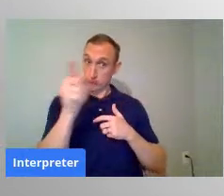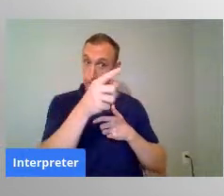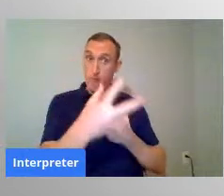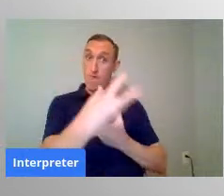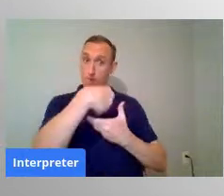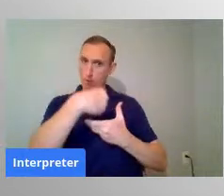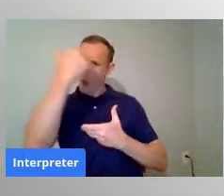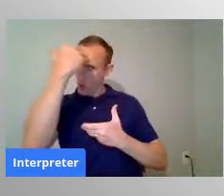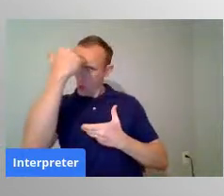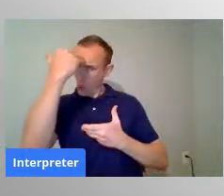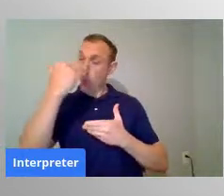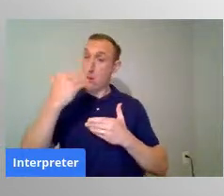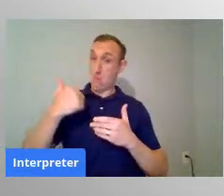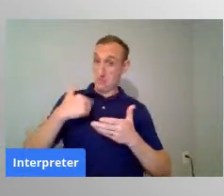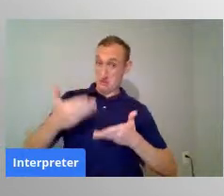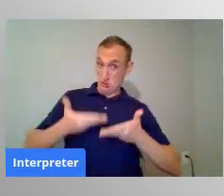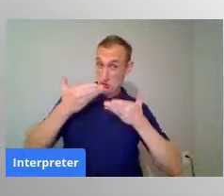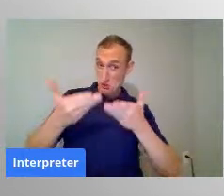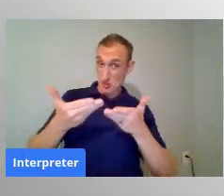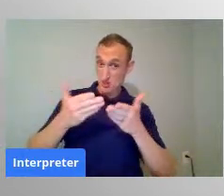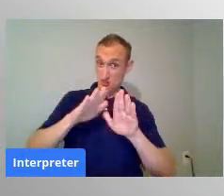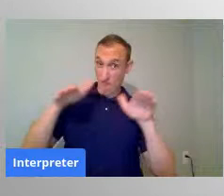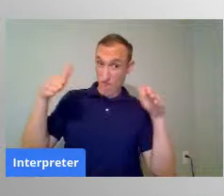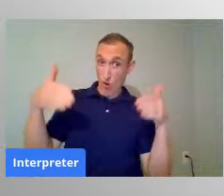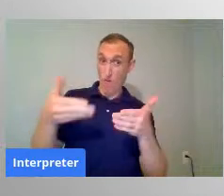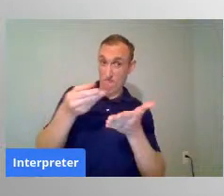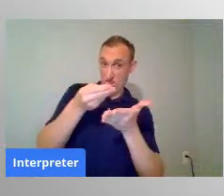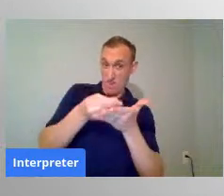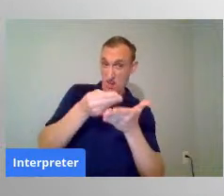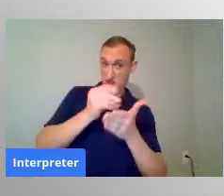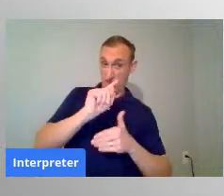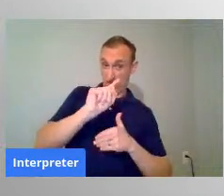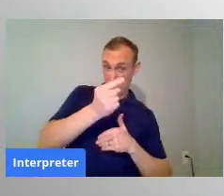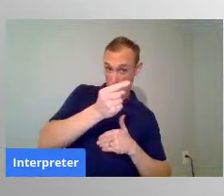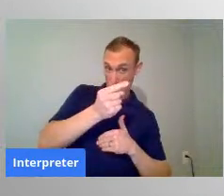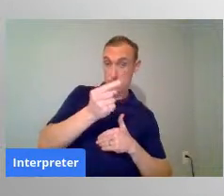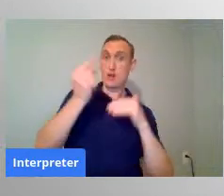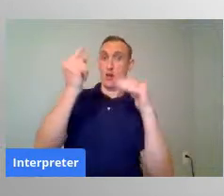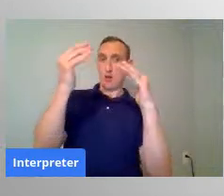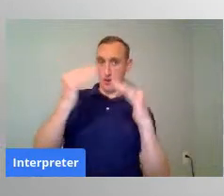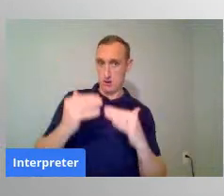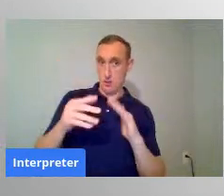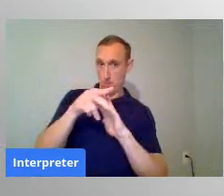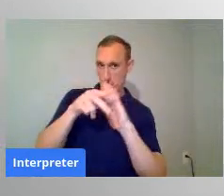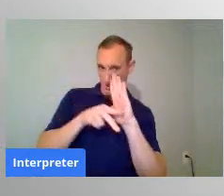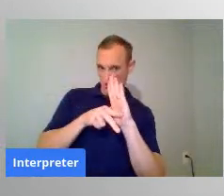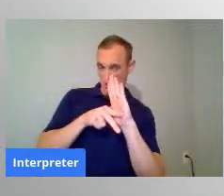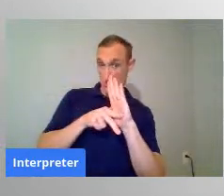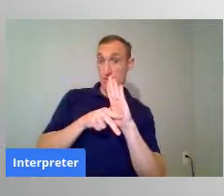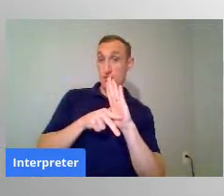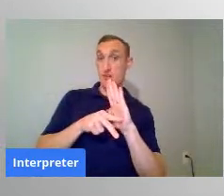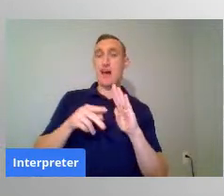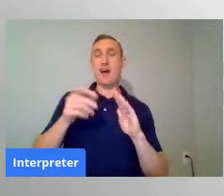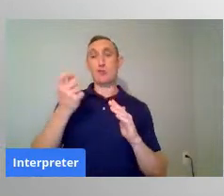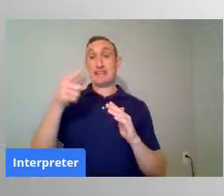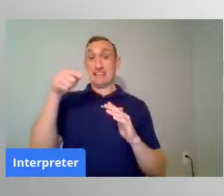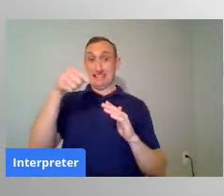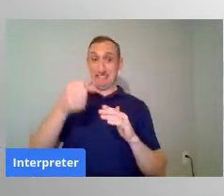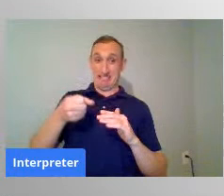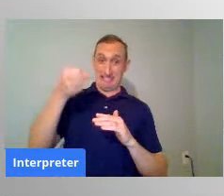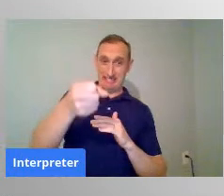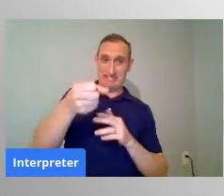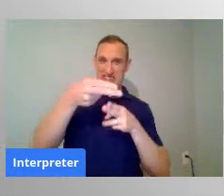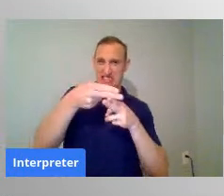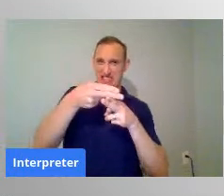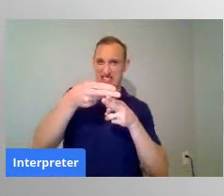Might I suggest we start with finance, and we'll go down to policy, and understanding that these are temporary appointments. We have Dr.